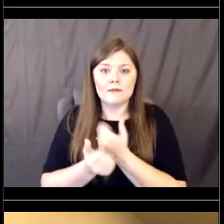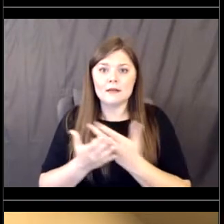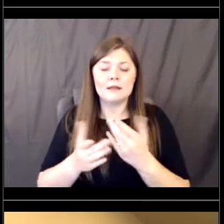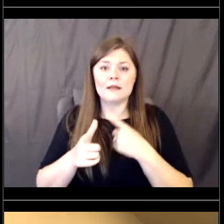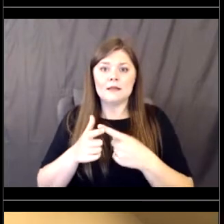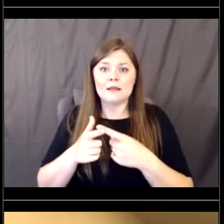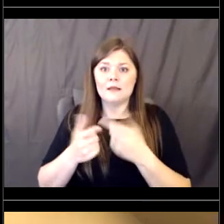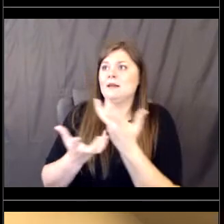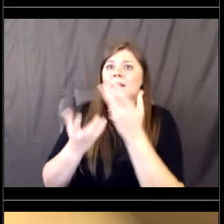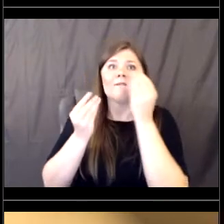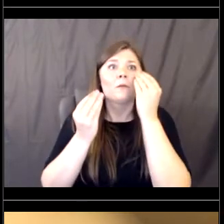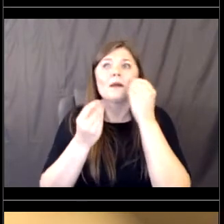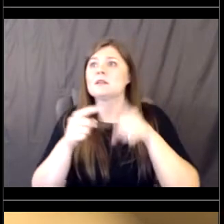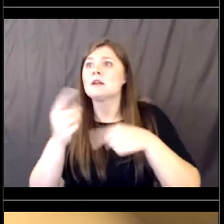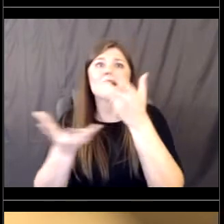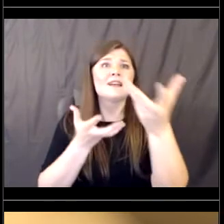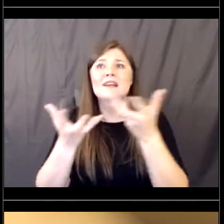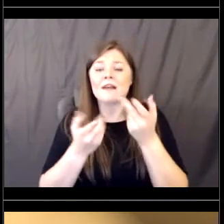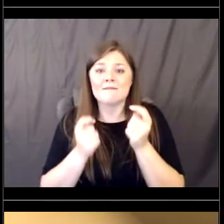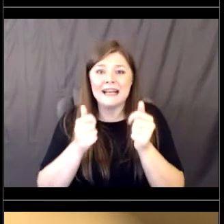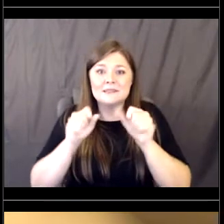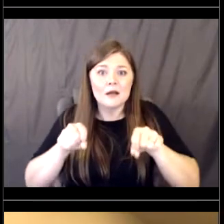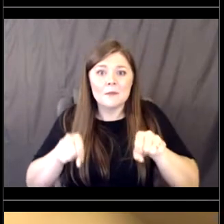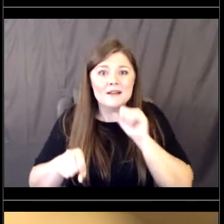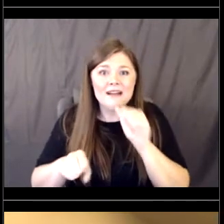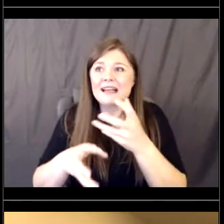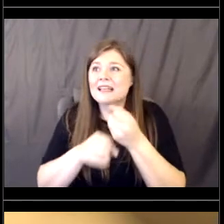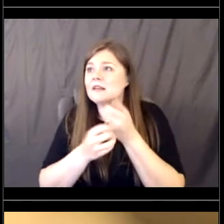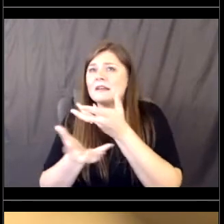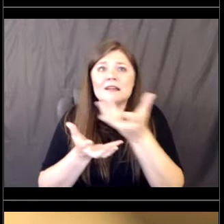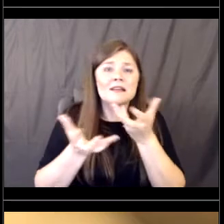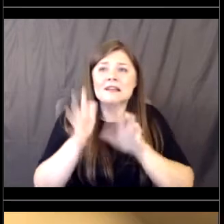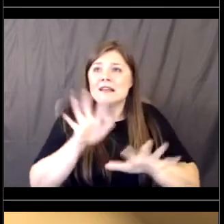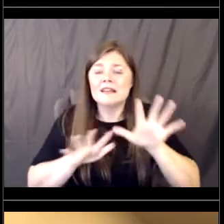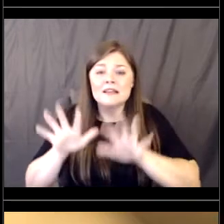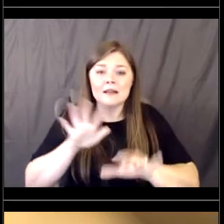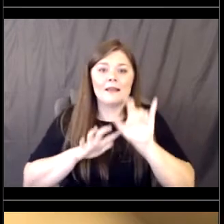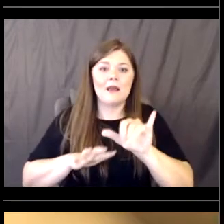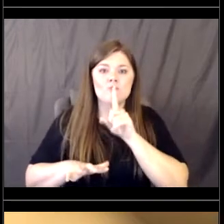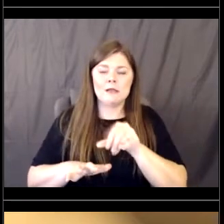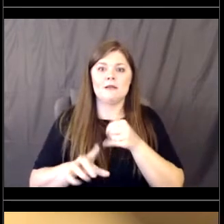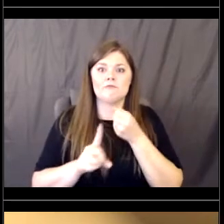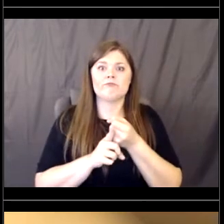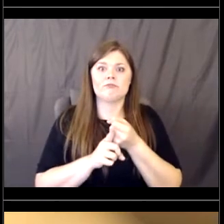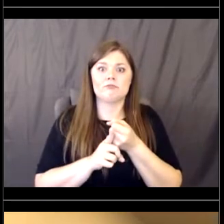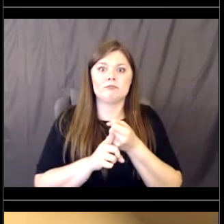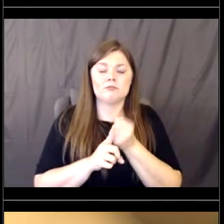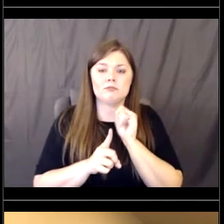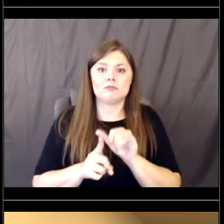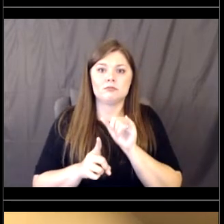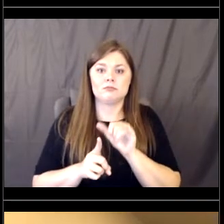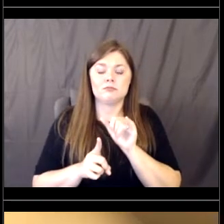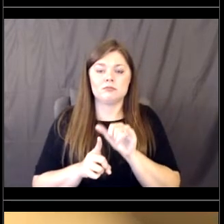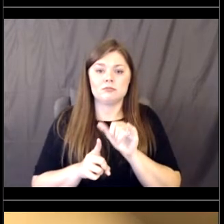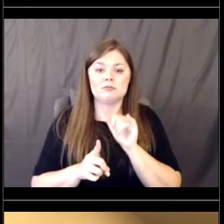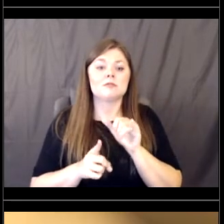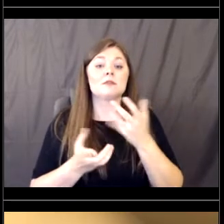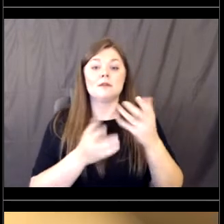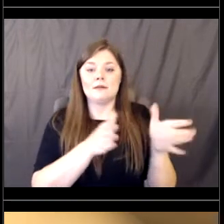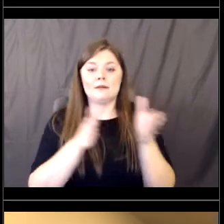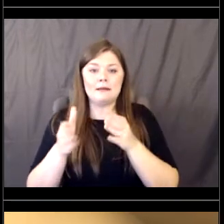the information as quickly as I could. And that's when it really hit me. So research question 2,